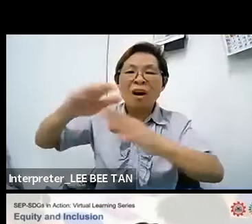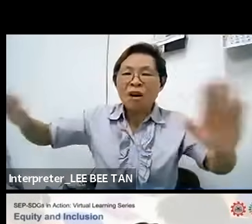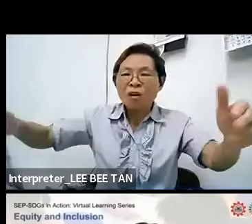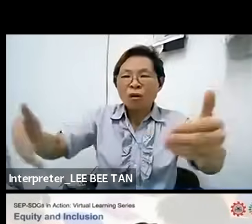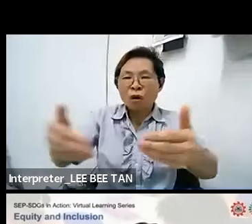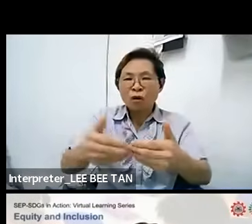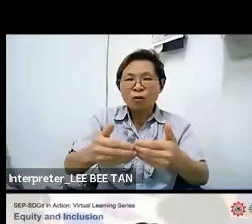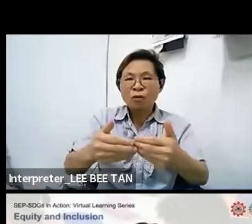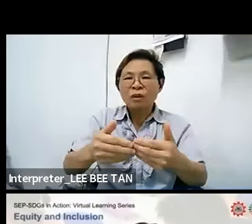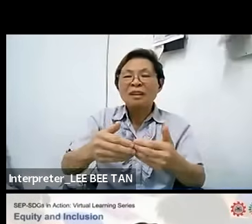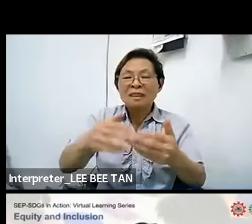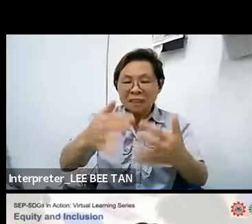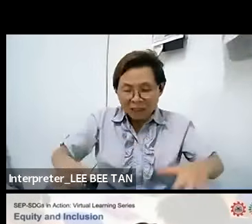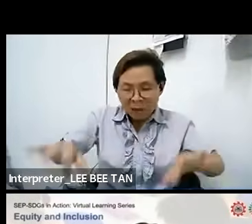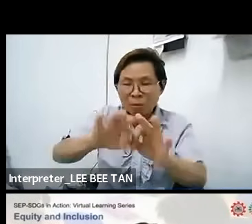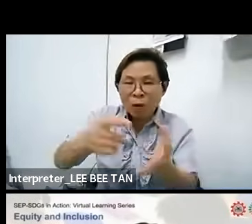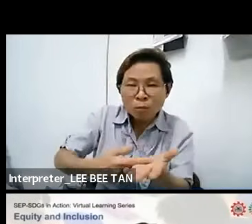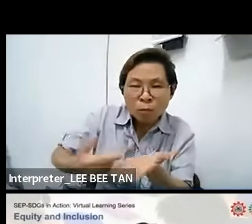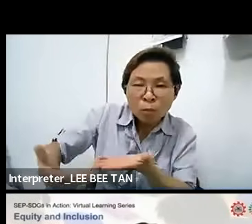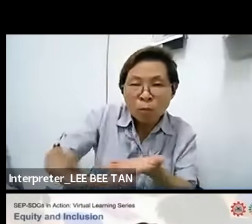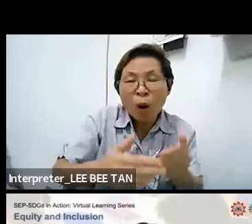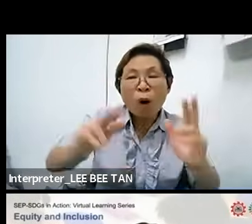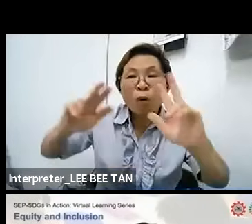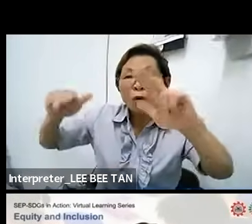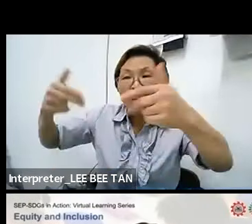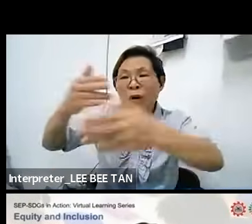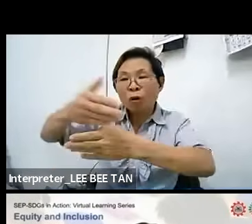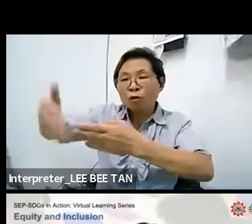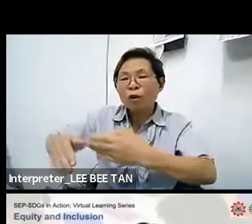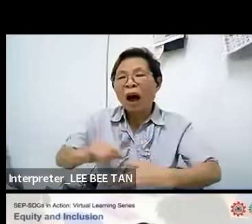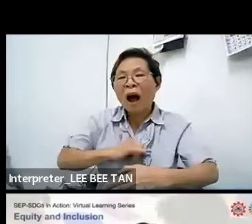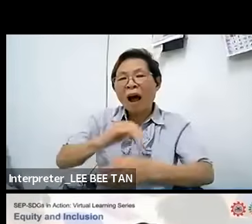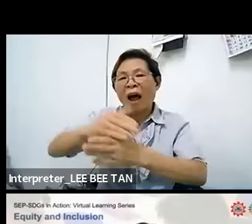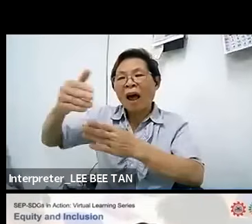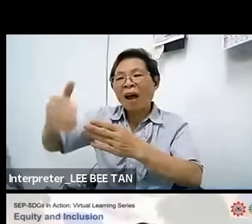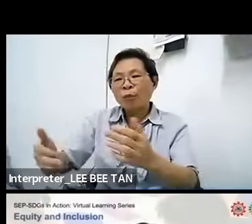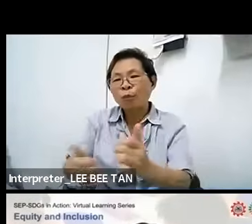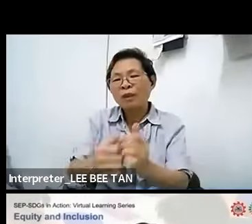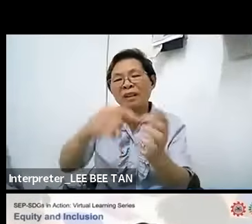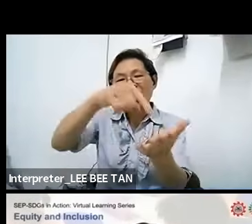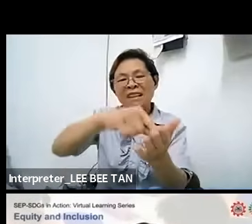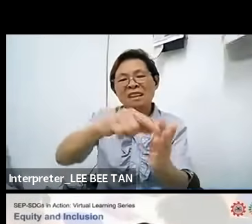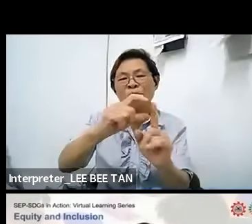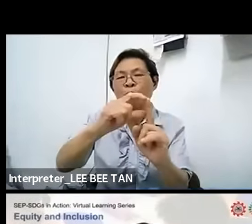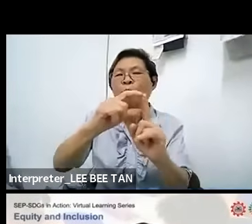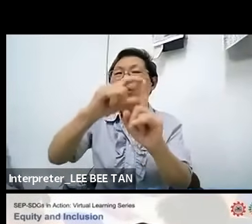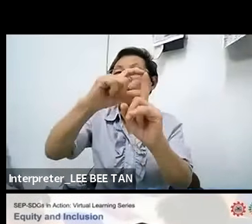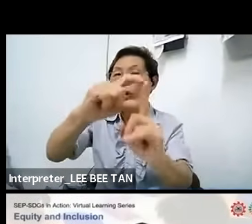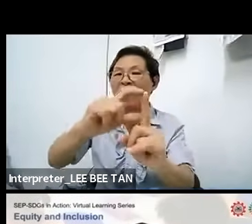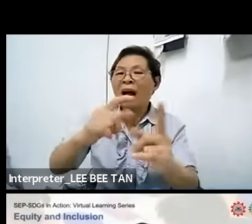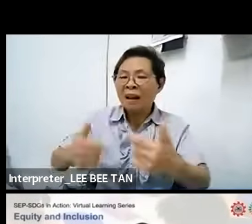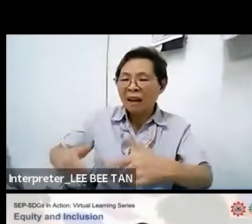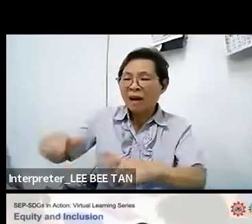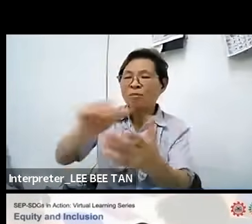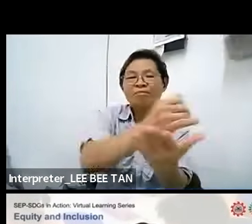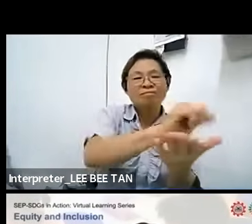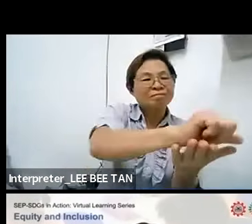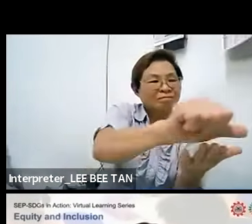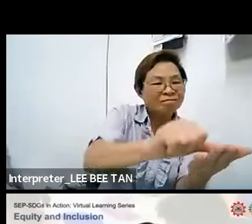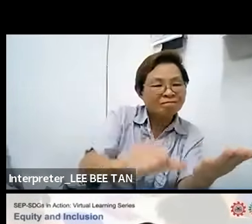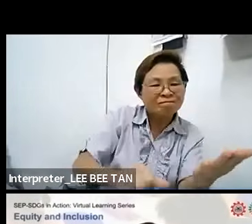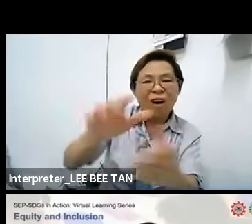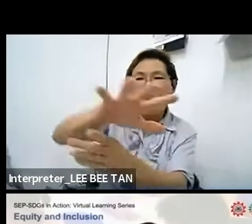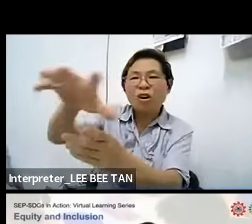insightful discussion webinar for today, I would like to end with these words. Let us be architects of